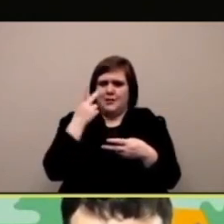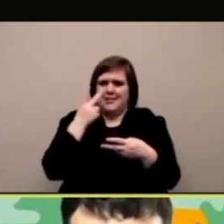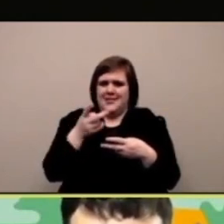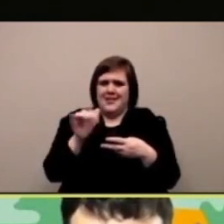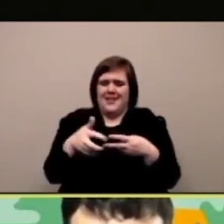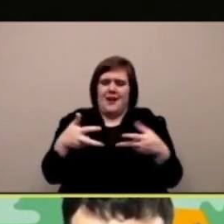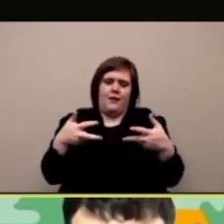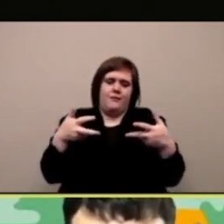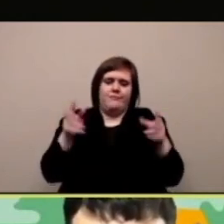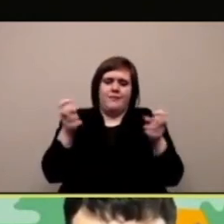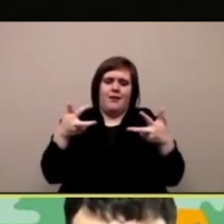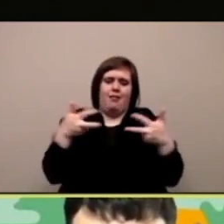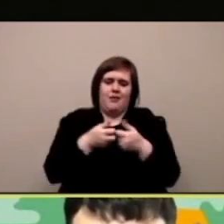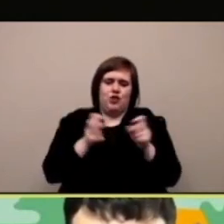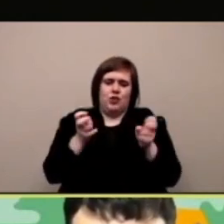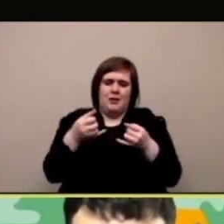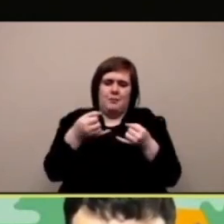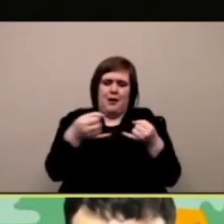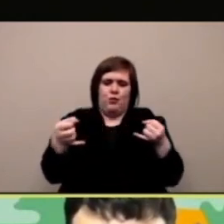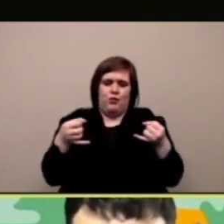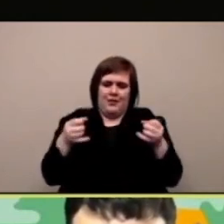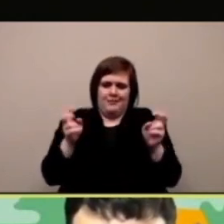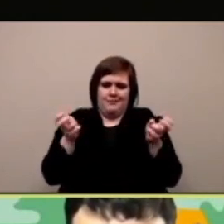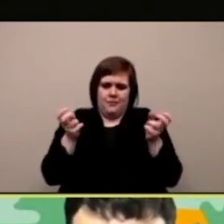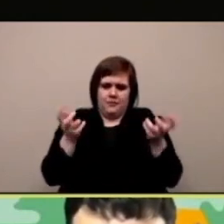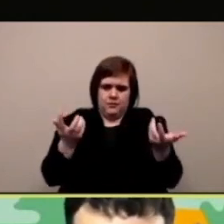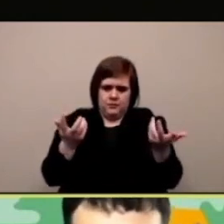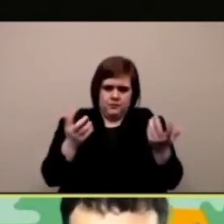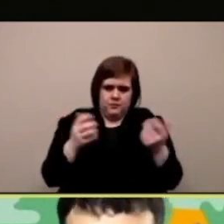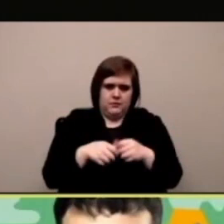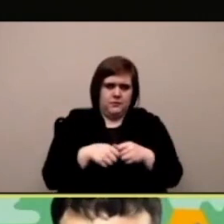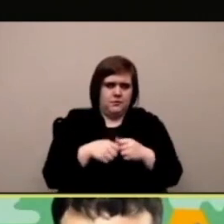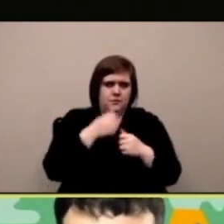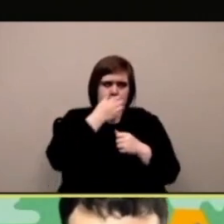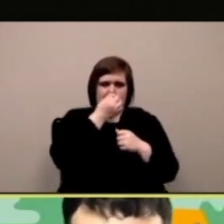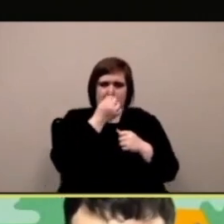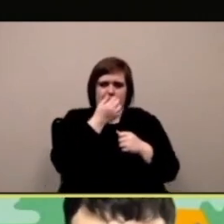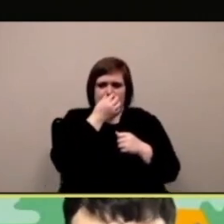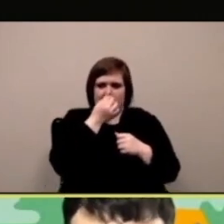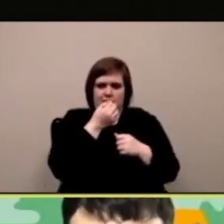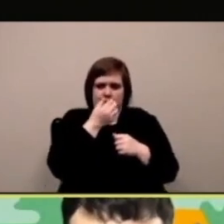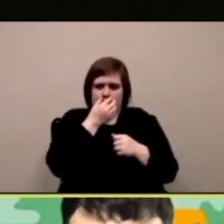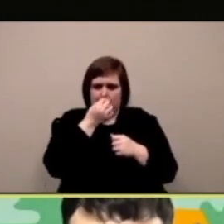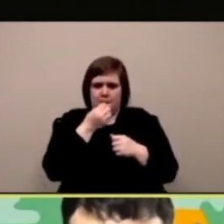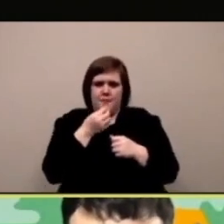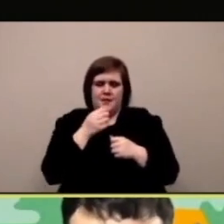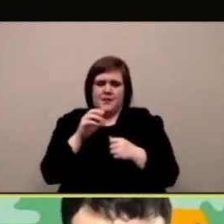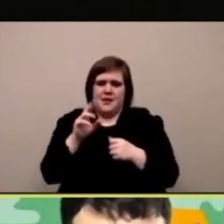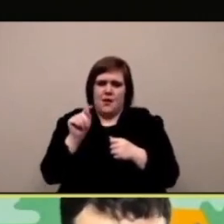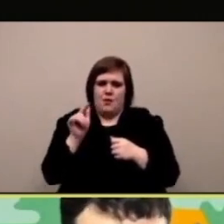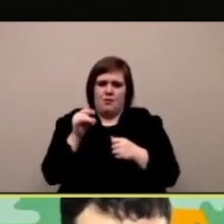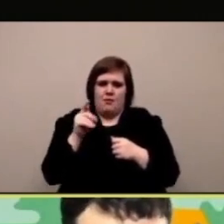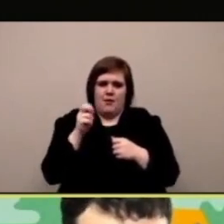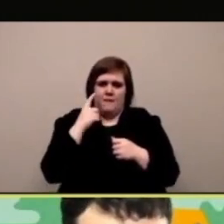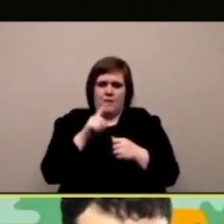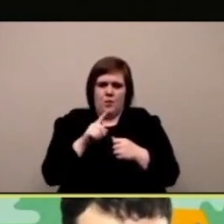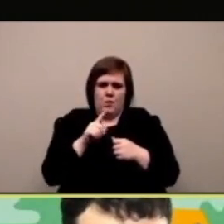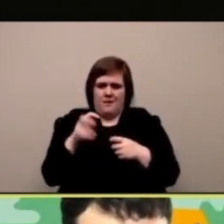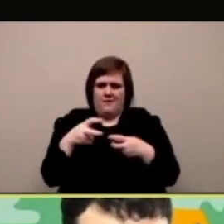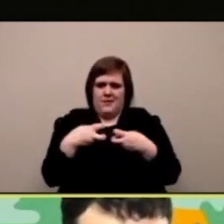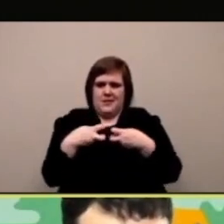the sprites that it calculates. It's like its outline for the physics.